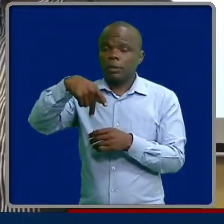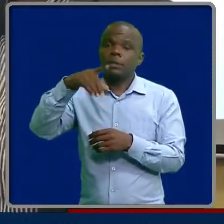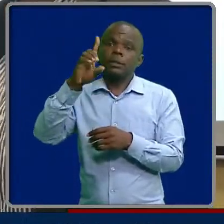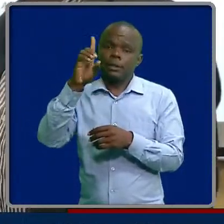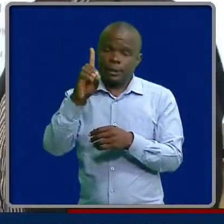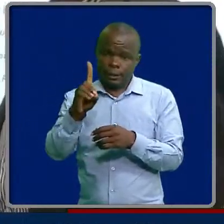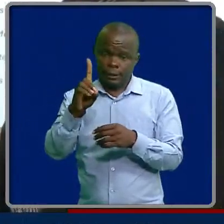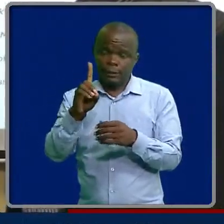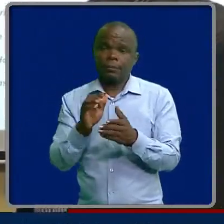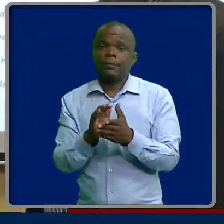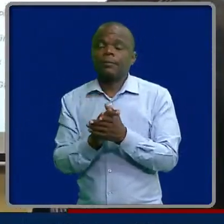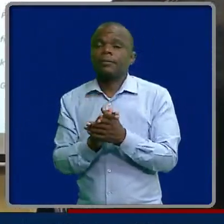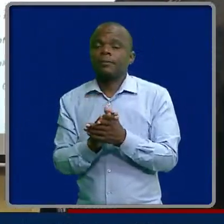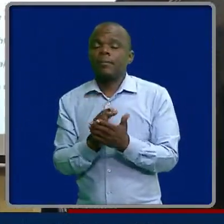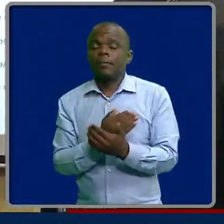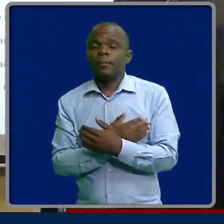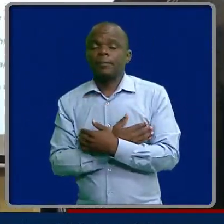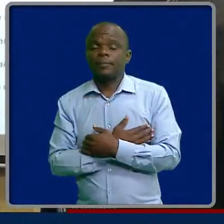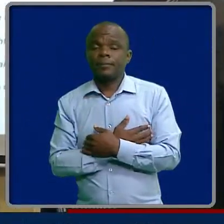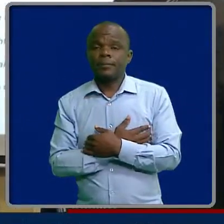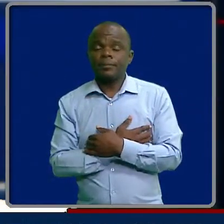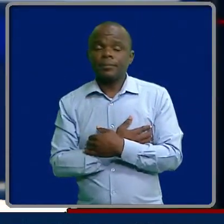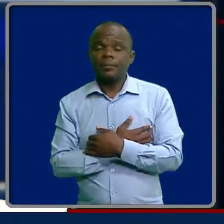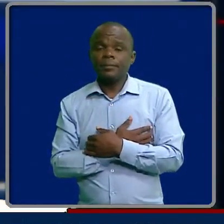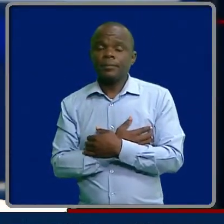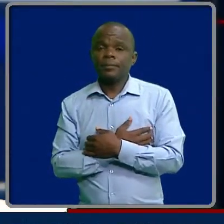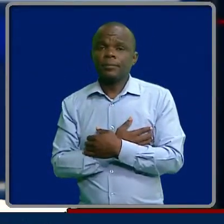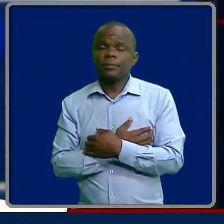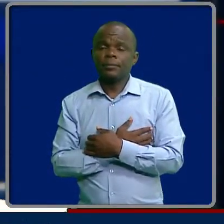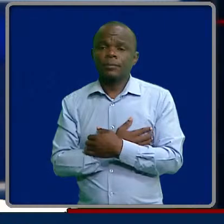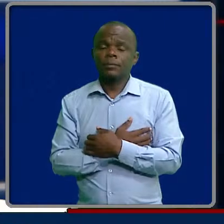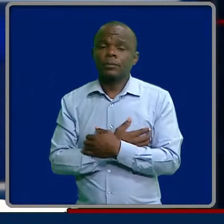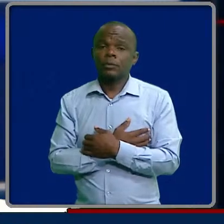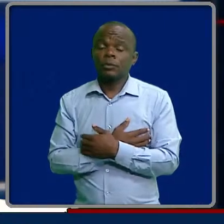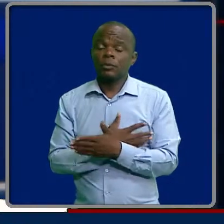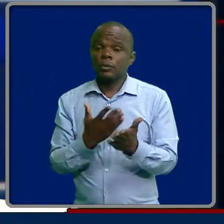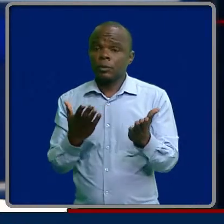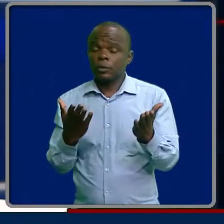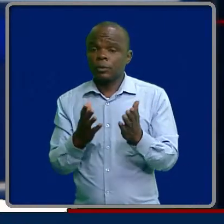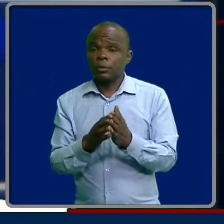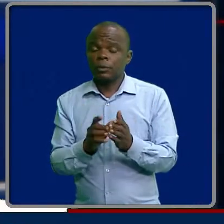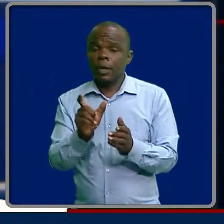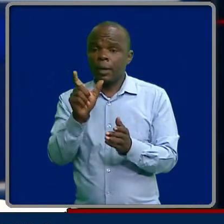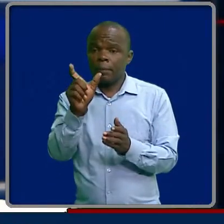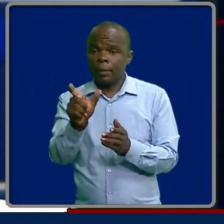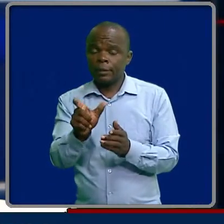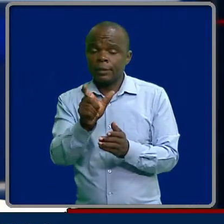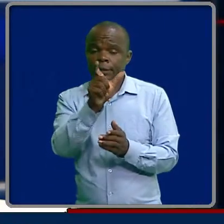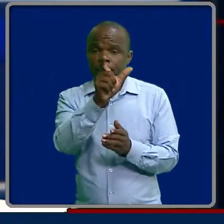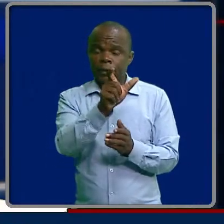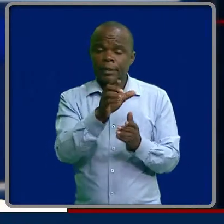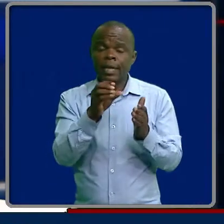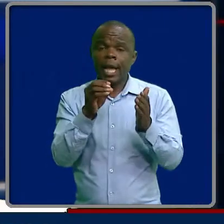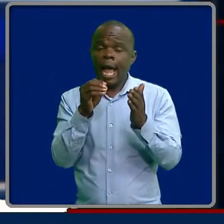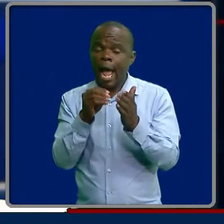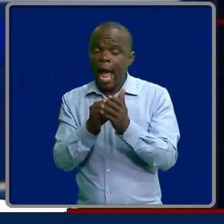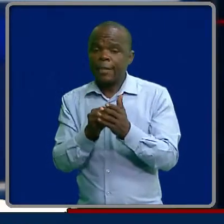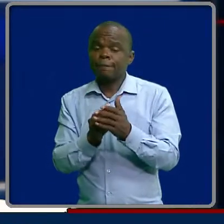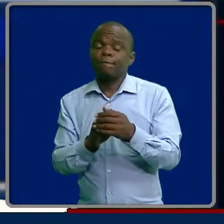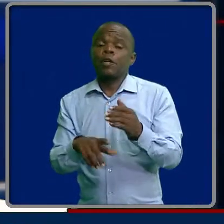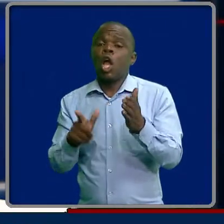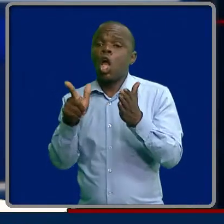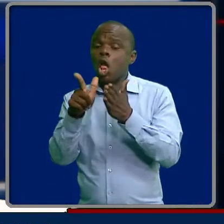TV News, I am Thabiso Mapanga, Pixpeak Hotel. In a bid to ensure that every Eswatini citizen has access to